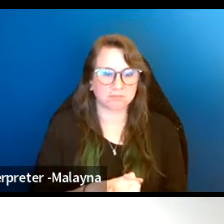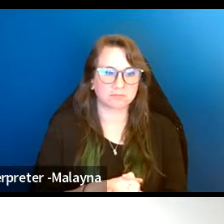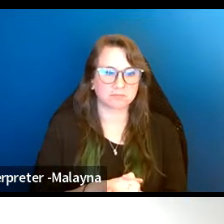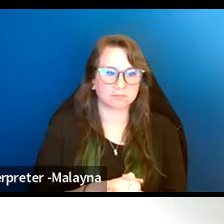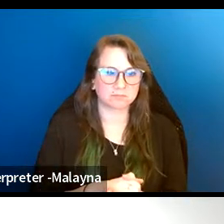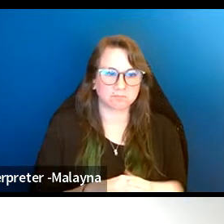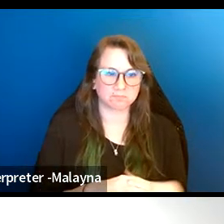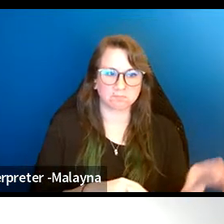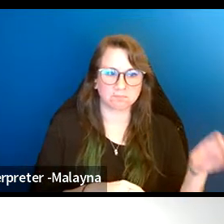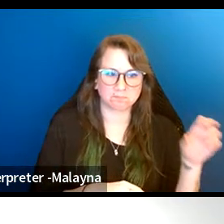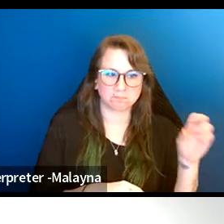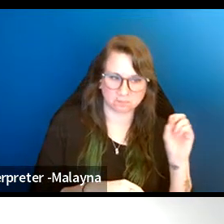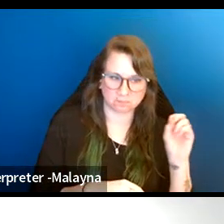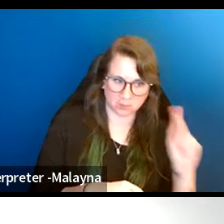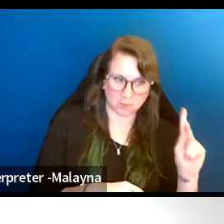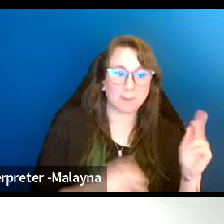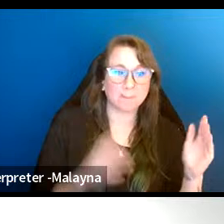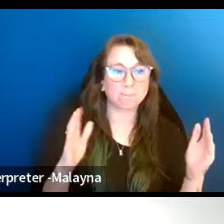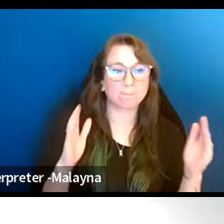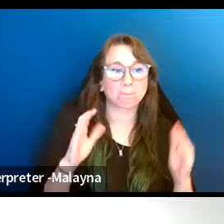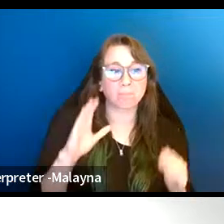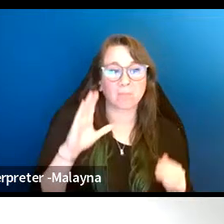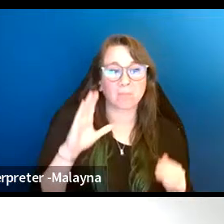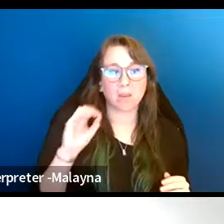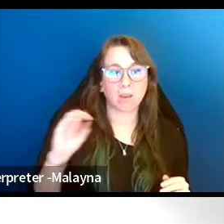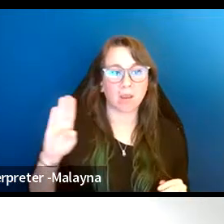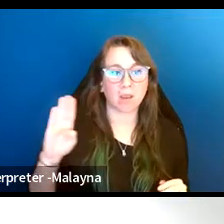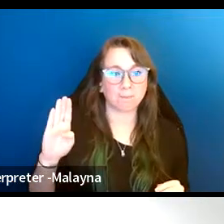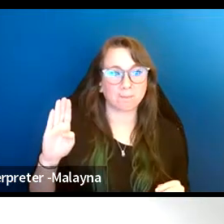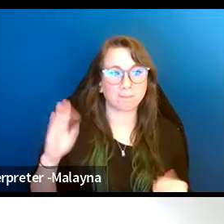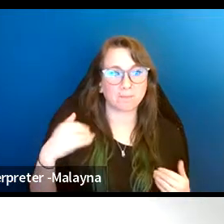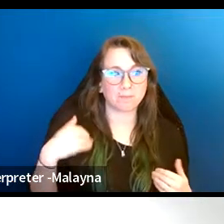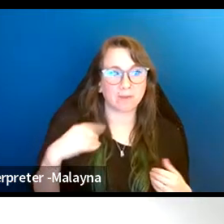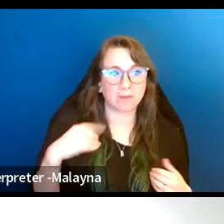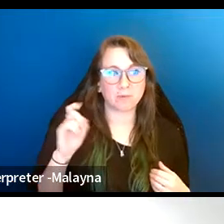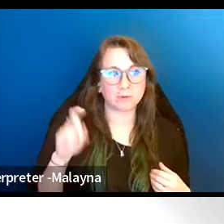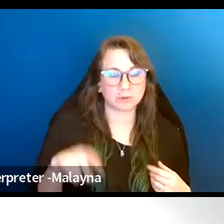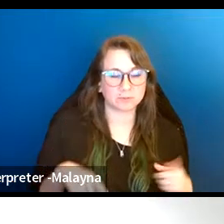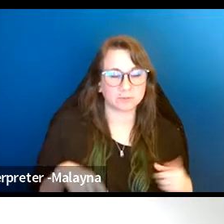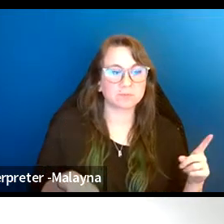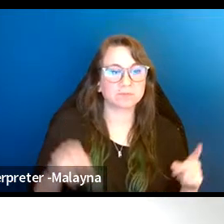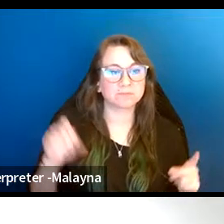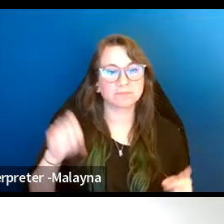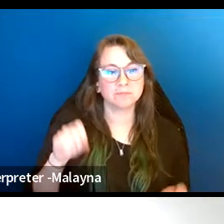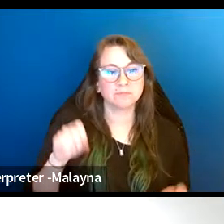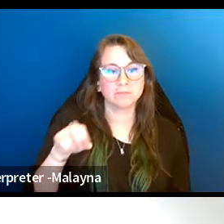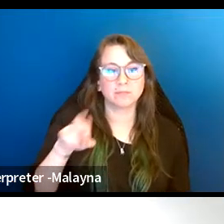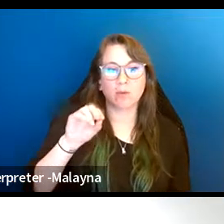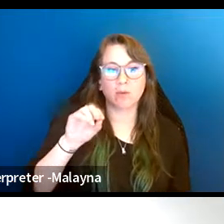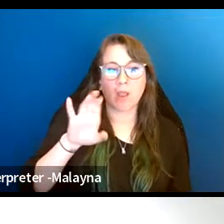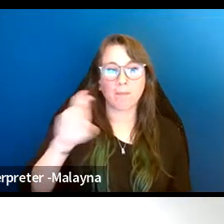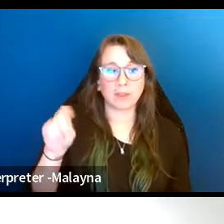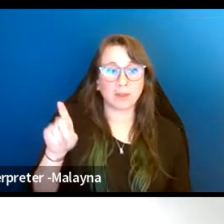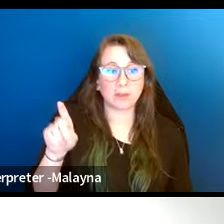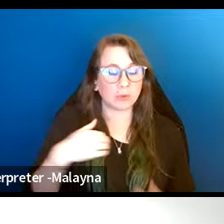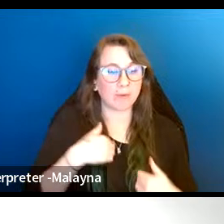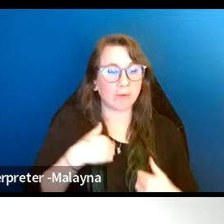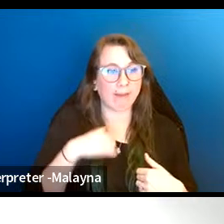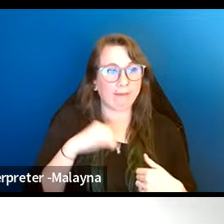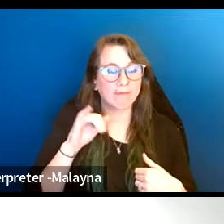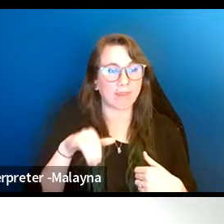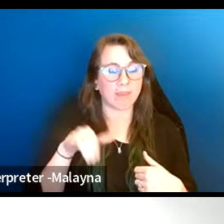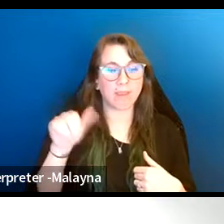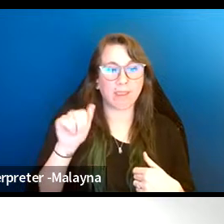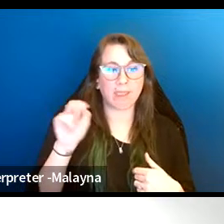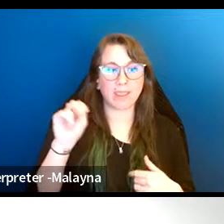Okay. Commissioner Cobb, you had a question or a hand raised? Yeah, Commissioner Roblin, do you have that opinion from the